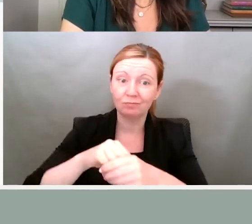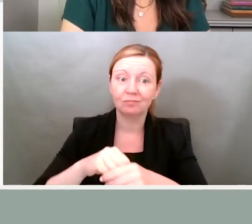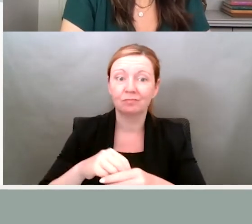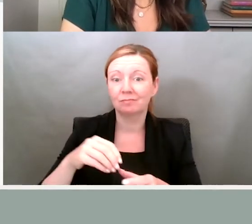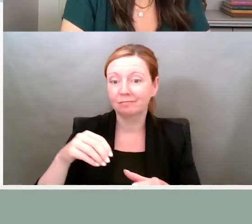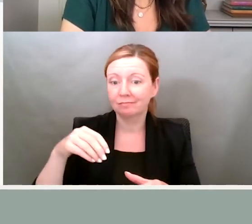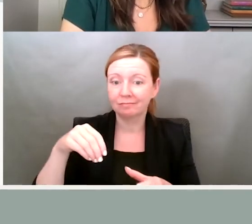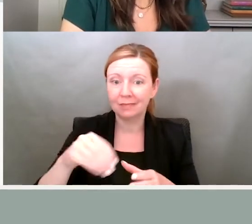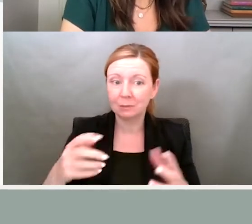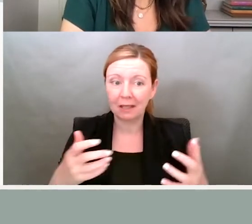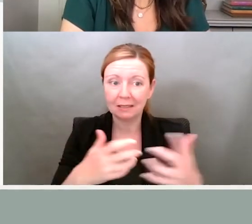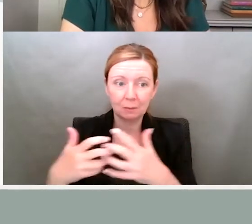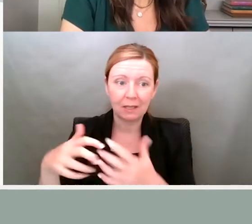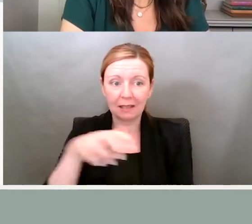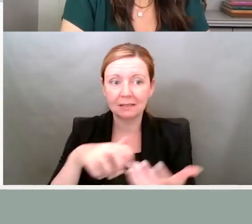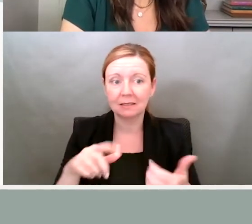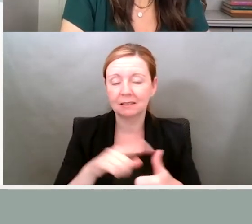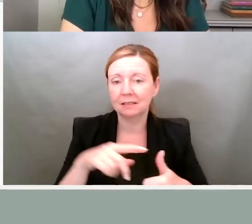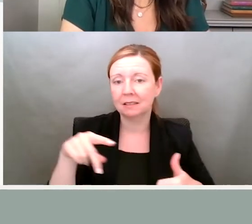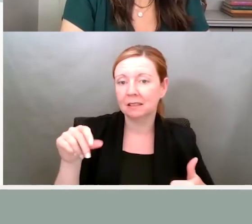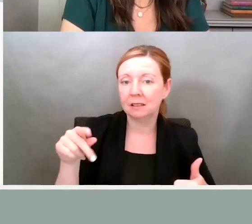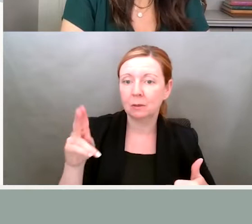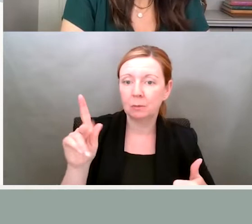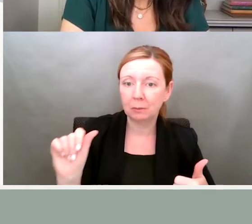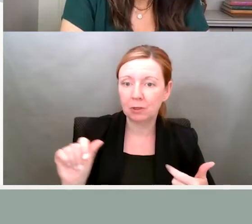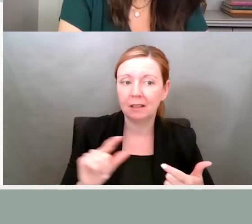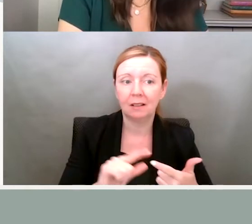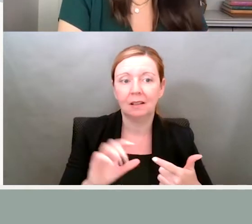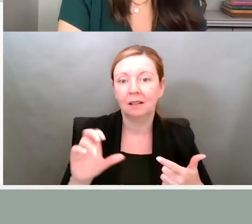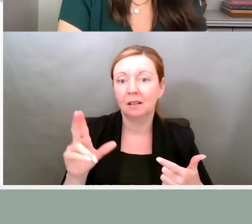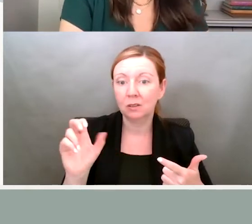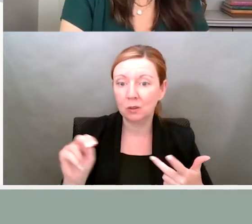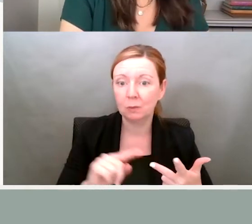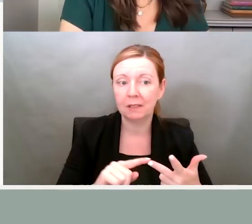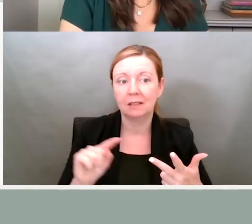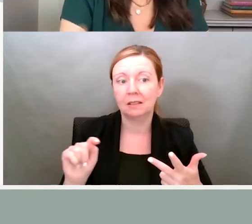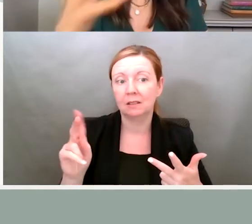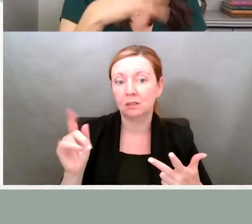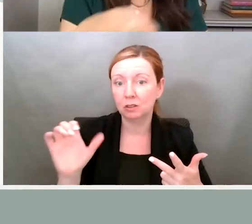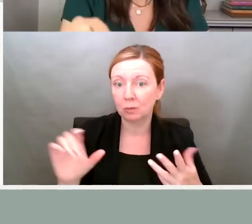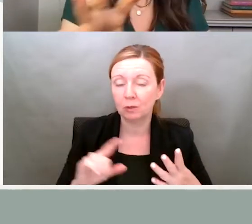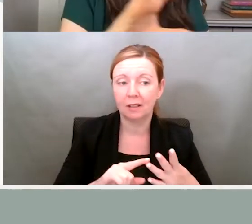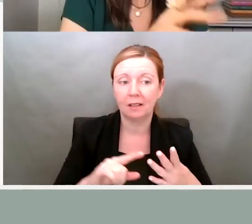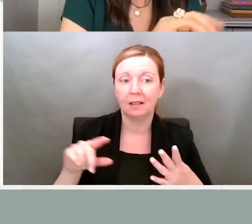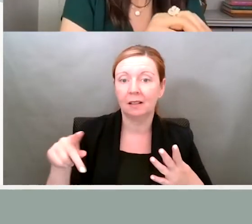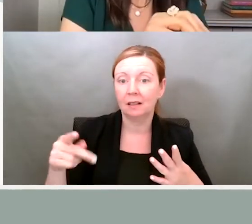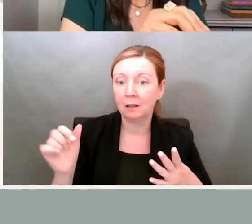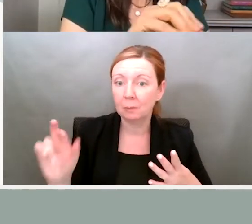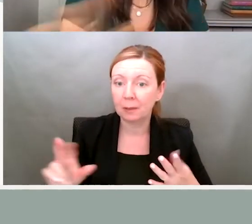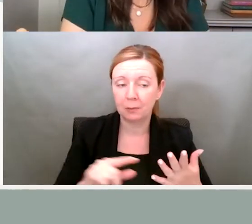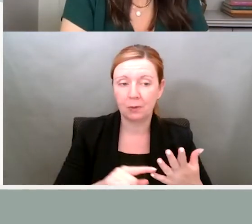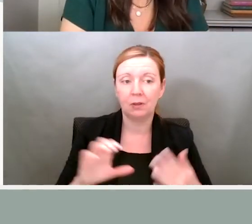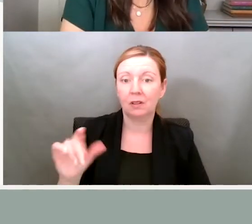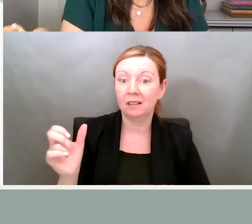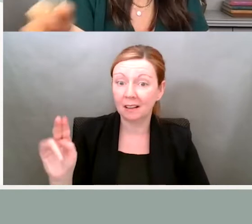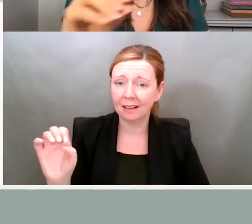This one here is paprika, cumin, turmeric, pepper, and cayenne. Again, you can blend these yourselves and keep